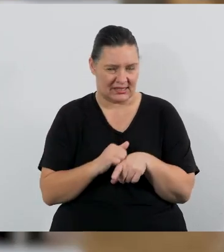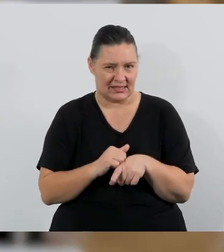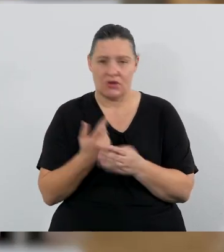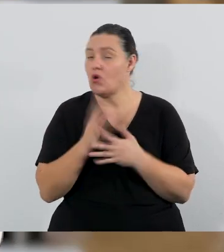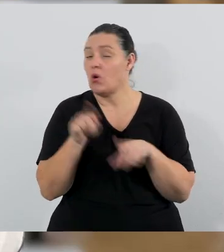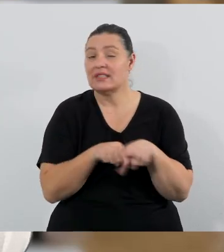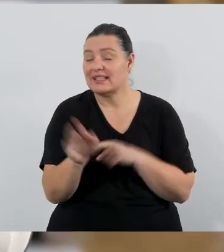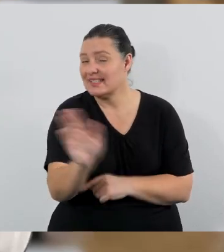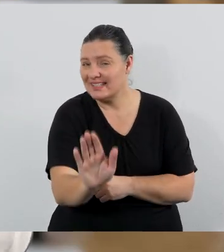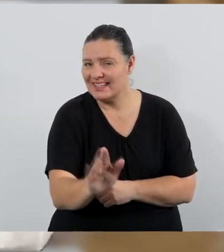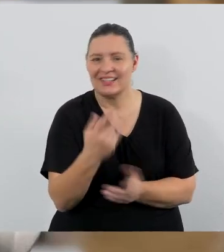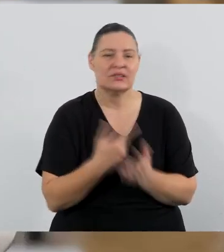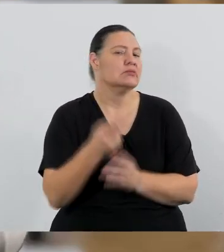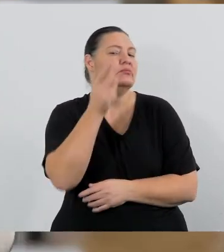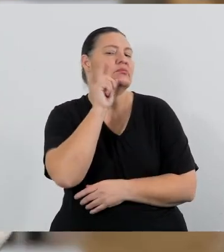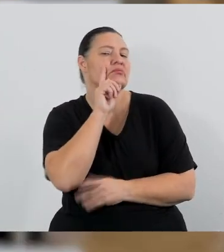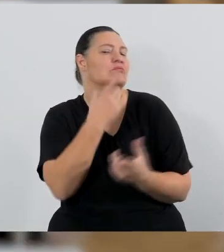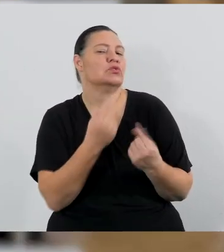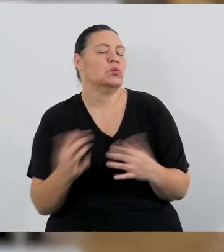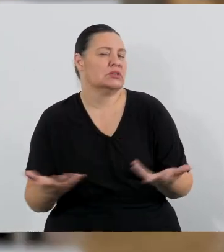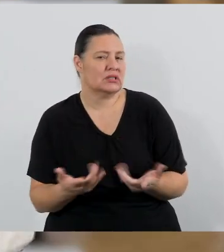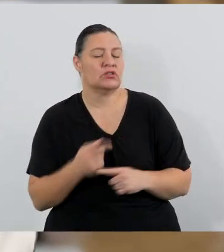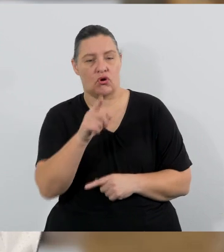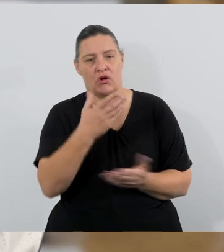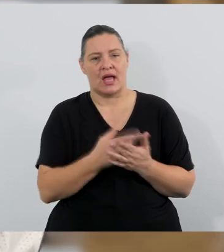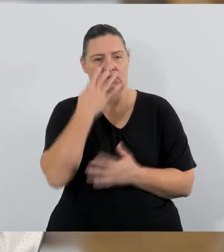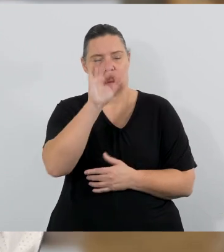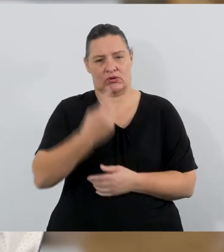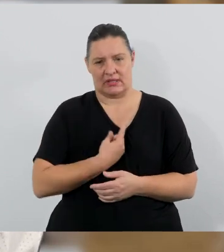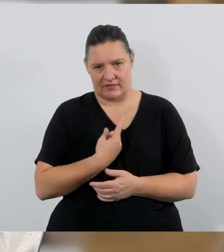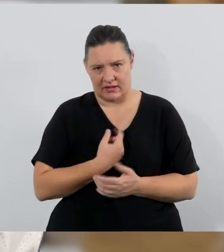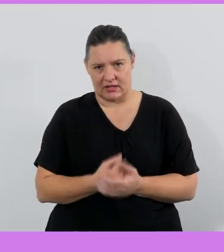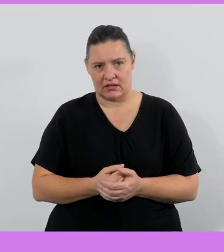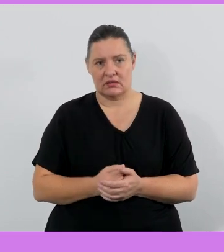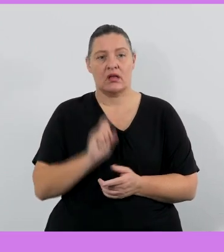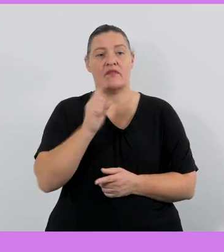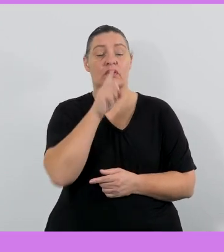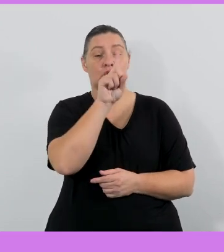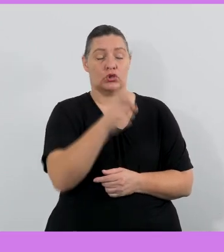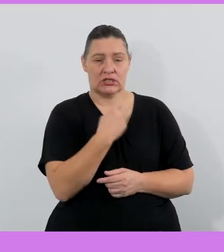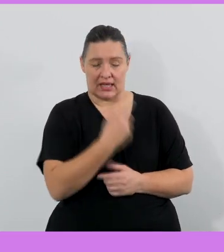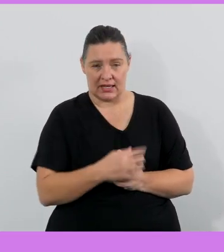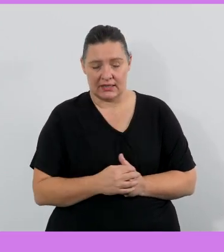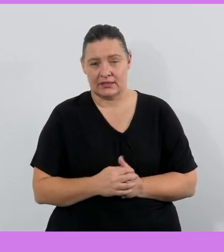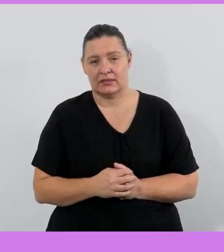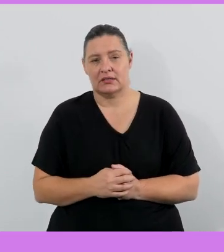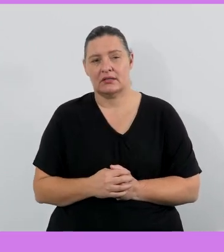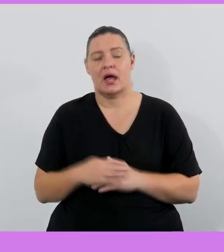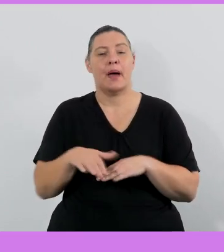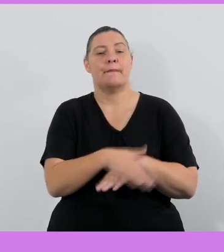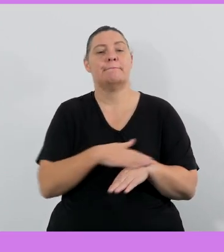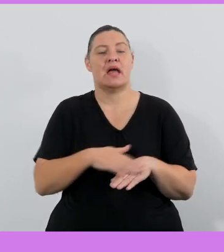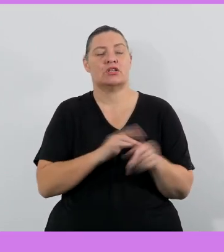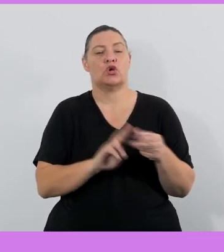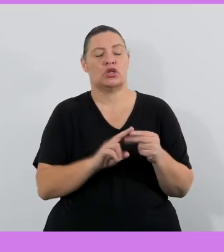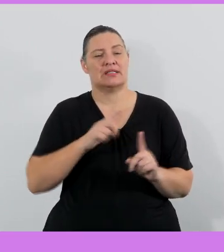not a test. It's just to see where are we at, and also so that you can check yourself. So the first question here, I ask, the basic